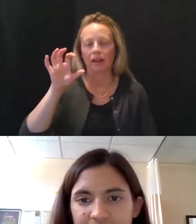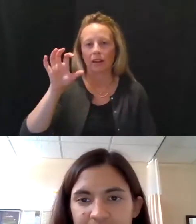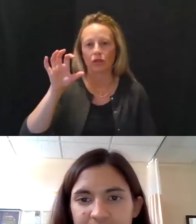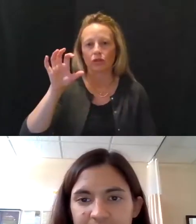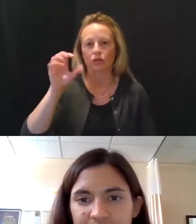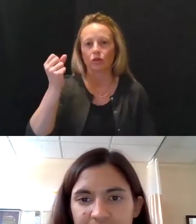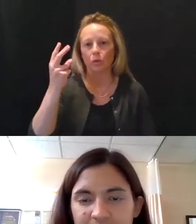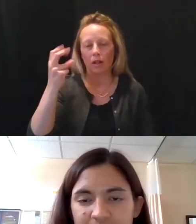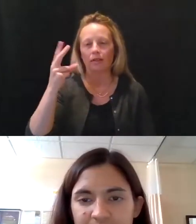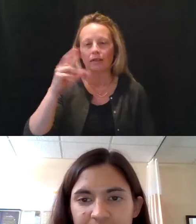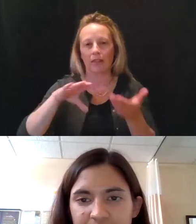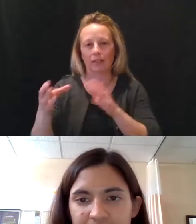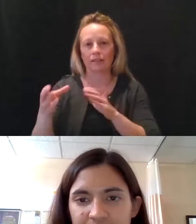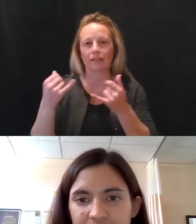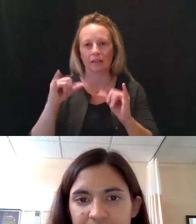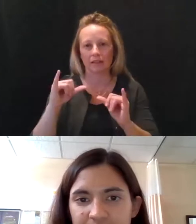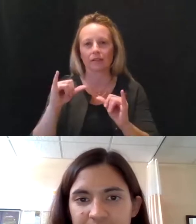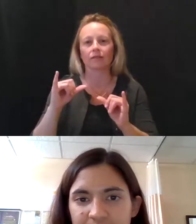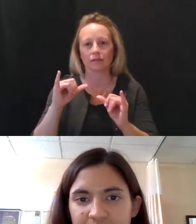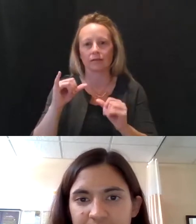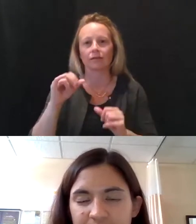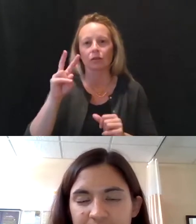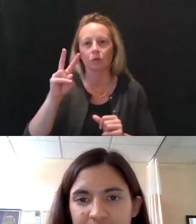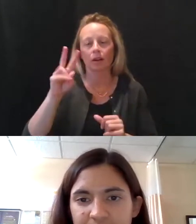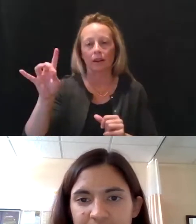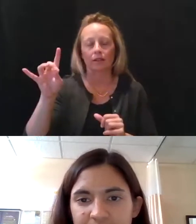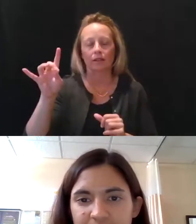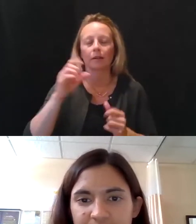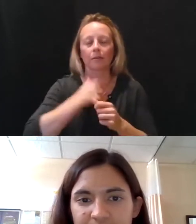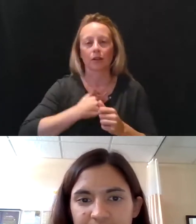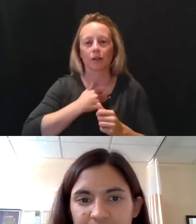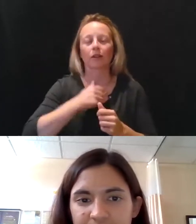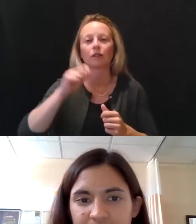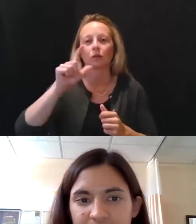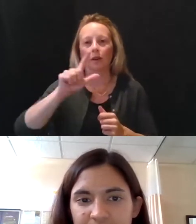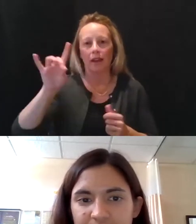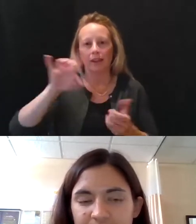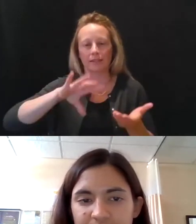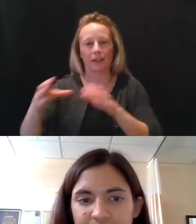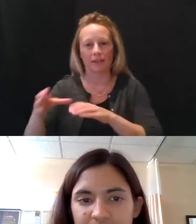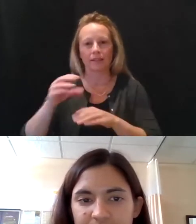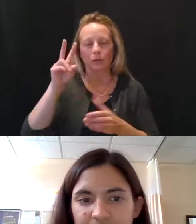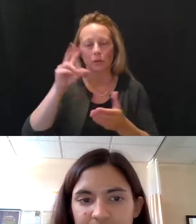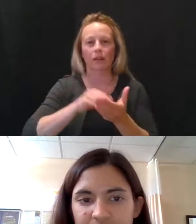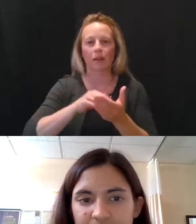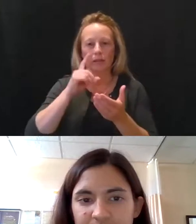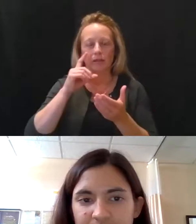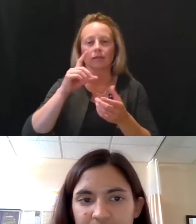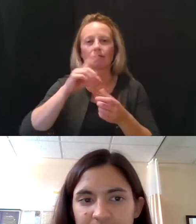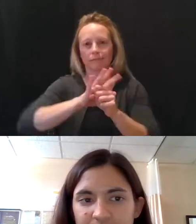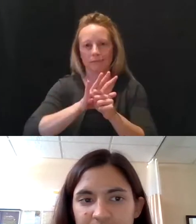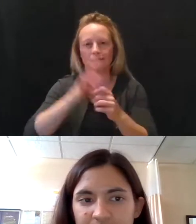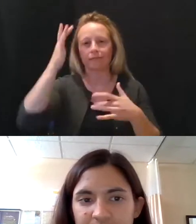2,912, and our deaths remain at 28. A topic at the forefront of our minds is the return of